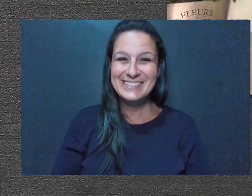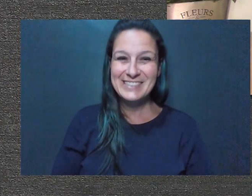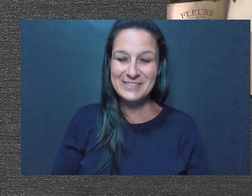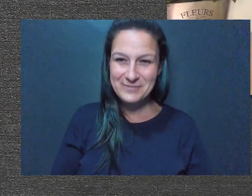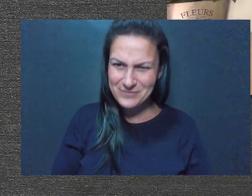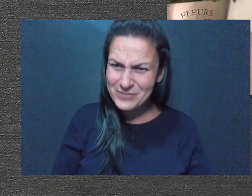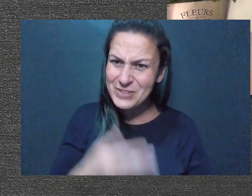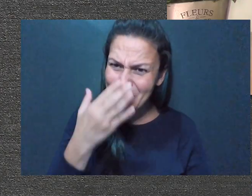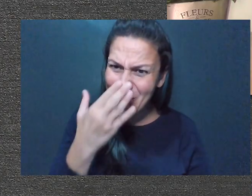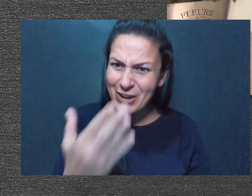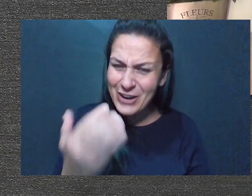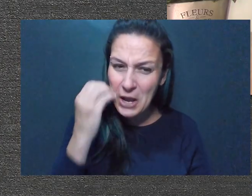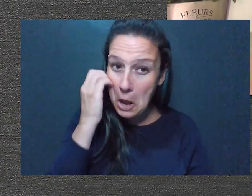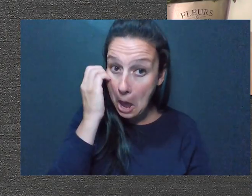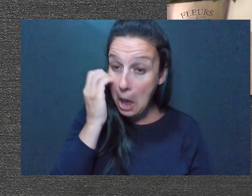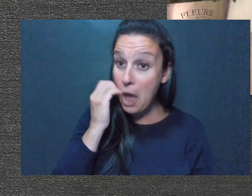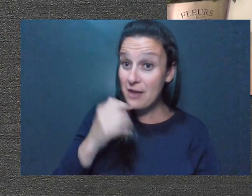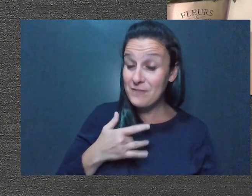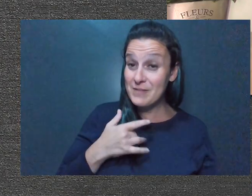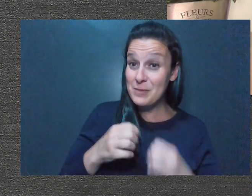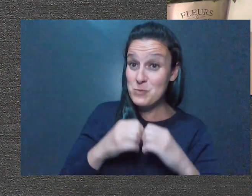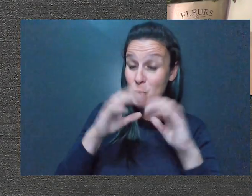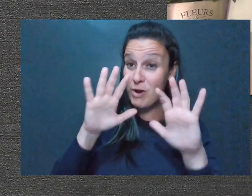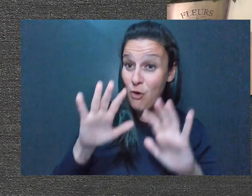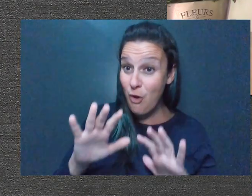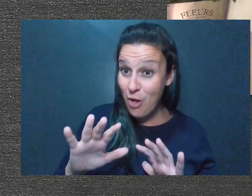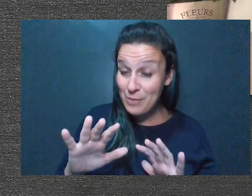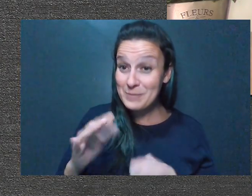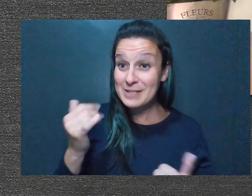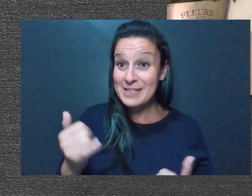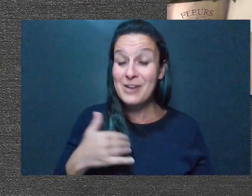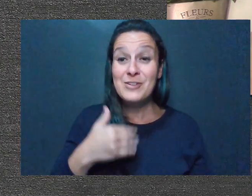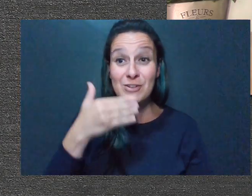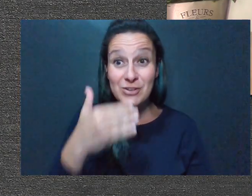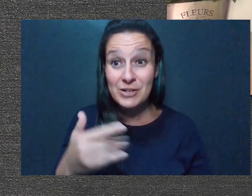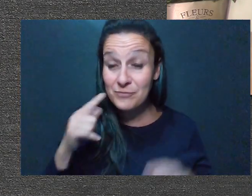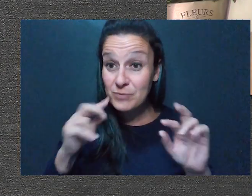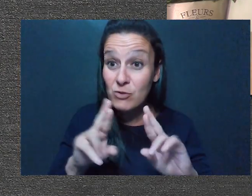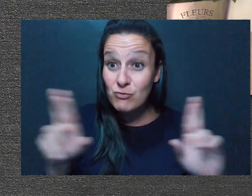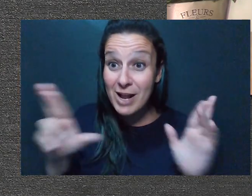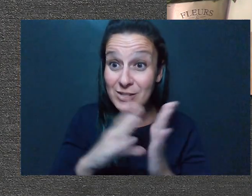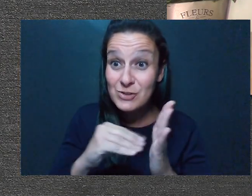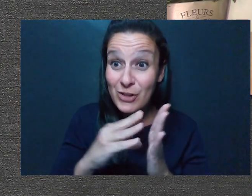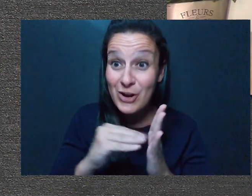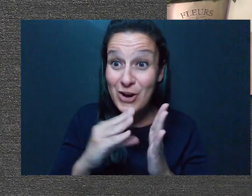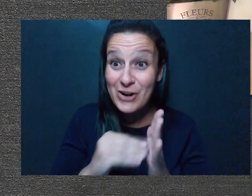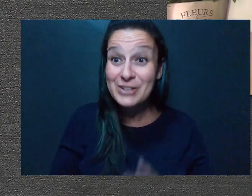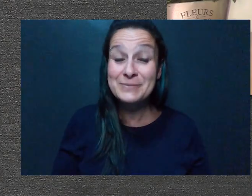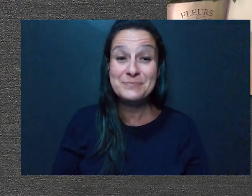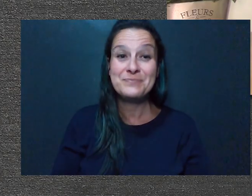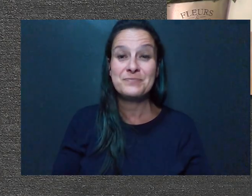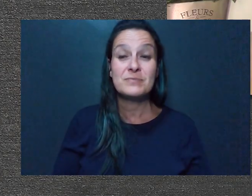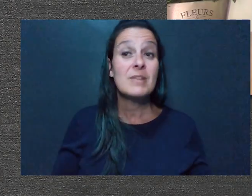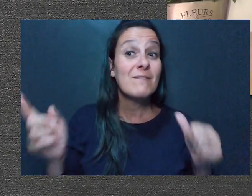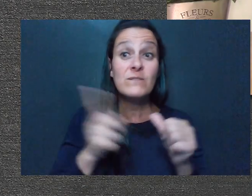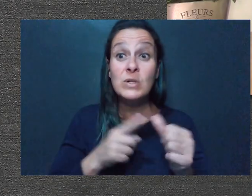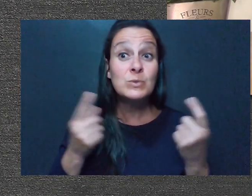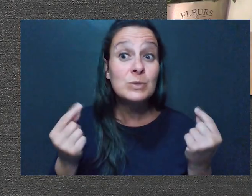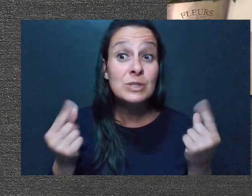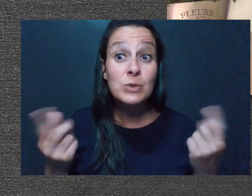Very good. Are you calmer now? Very good. Are you ready to learn? Well, you know what I think we're going to do first